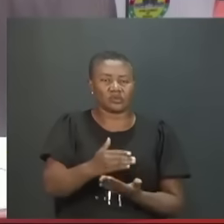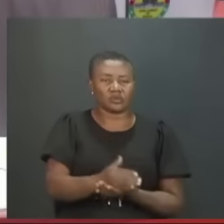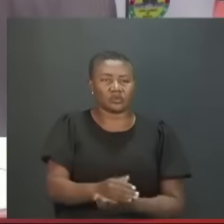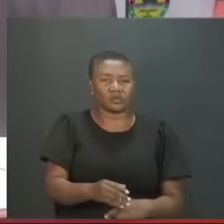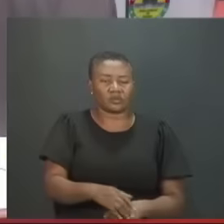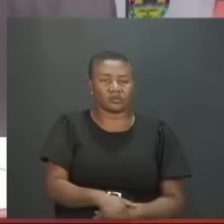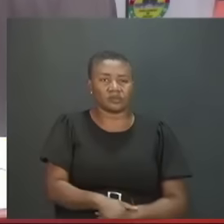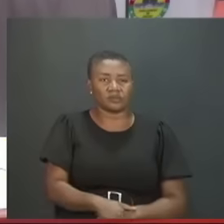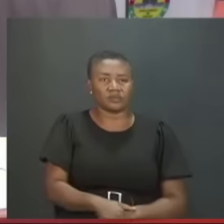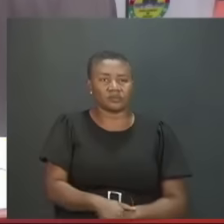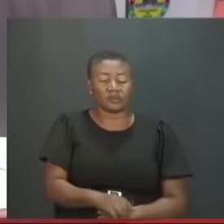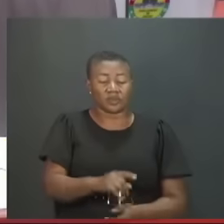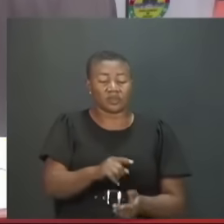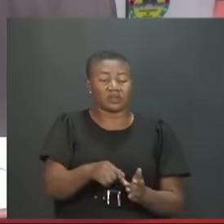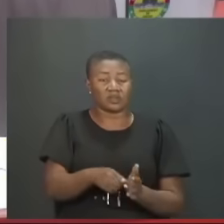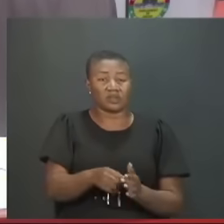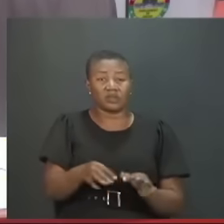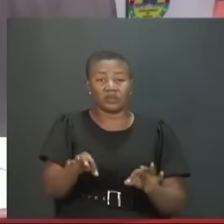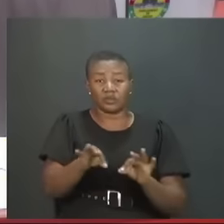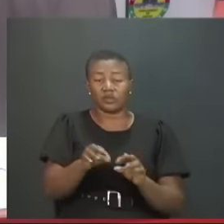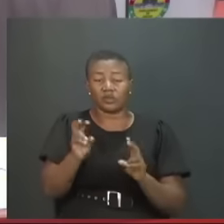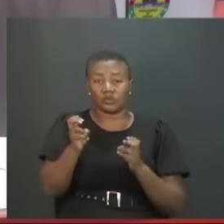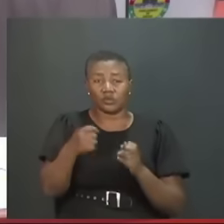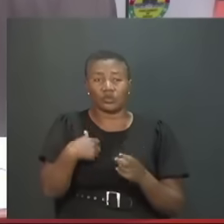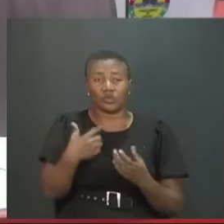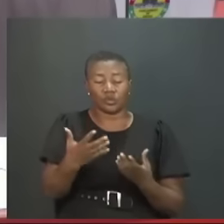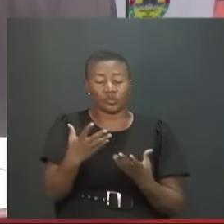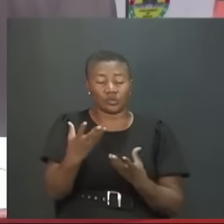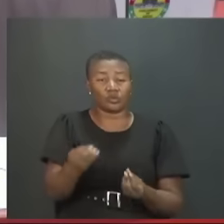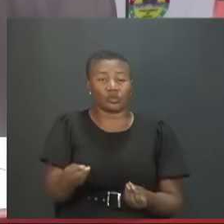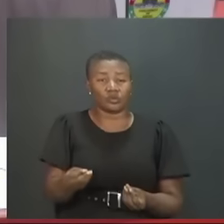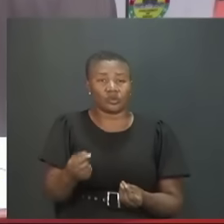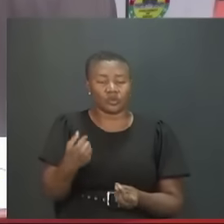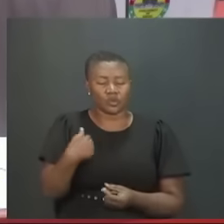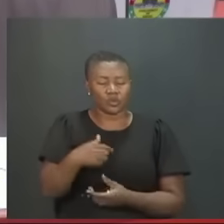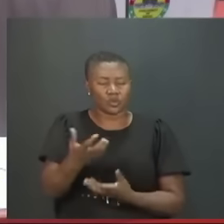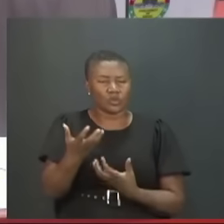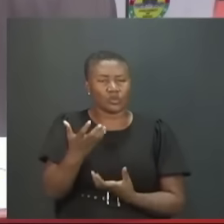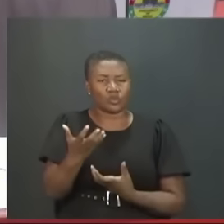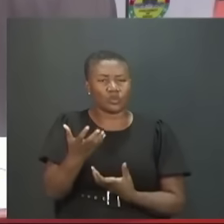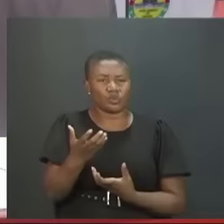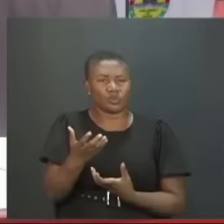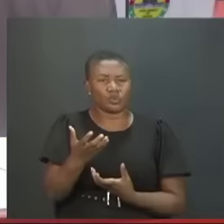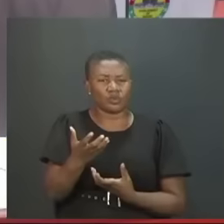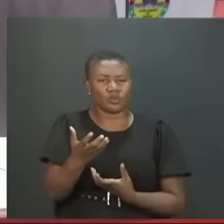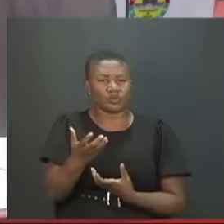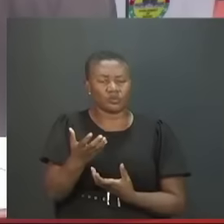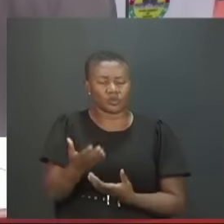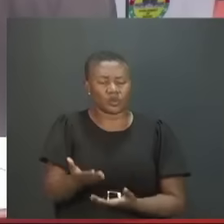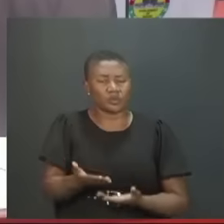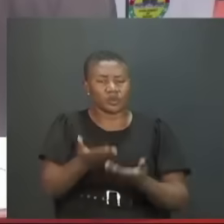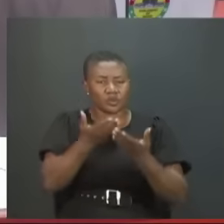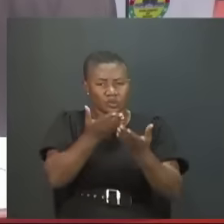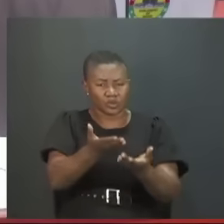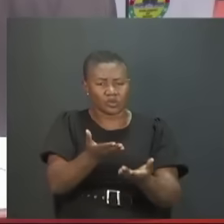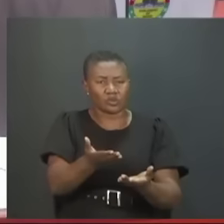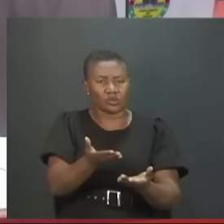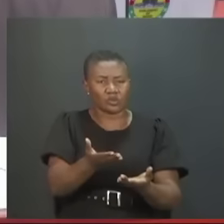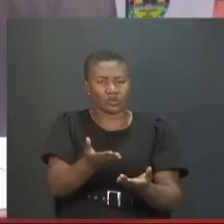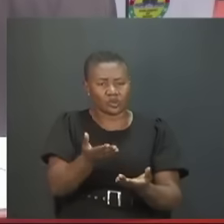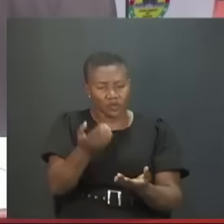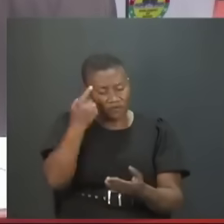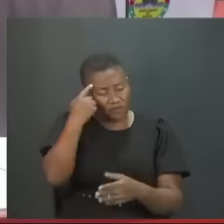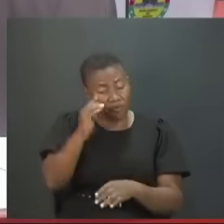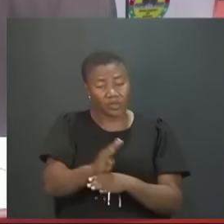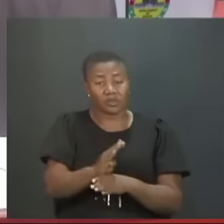We have our own matter to deal with, but we want to bring it in the context of the Business Committee